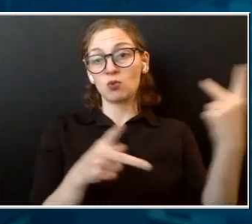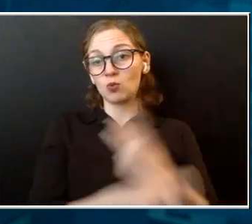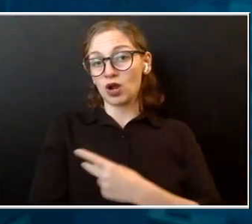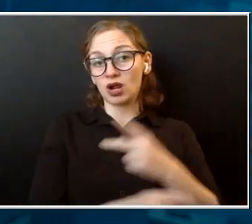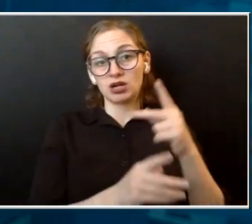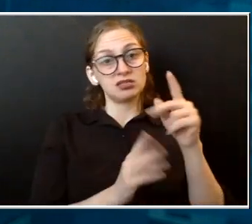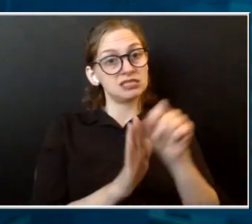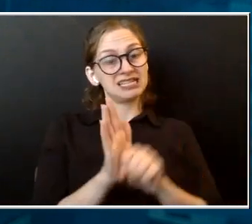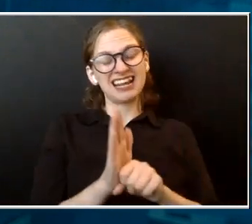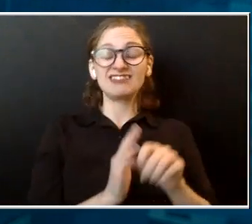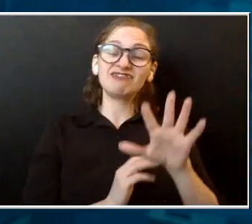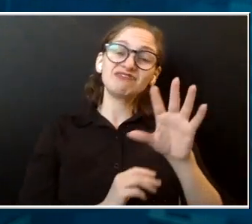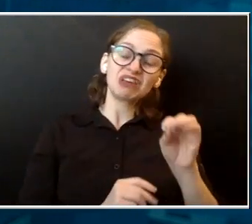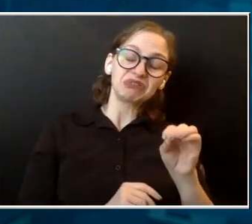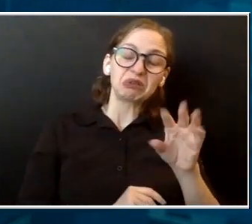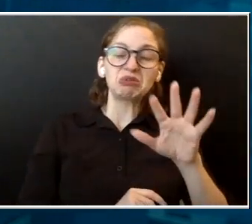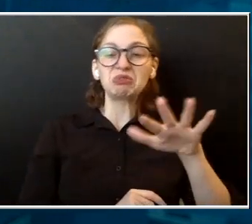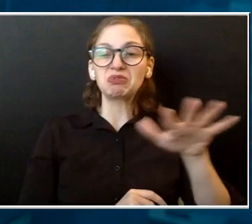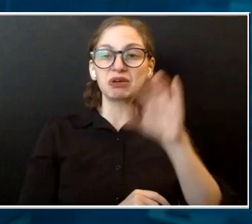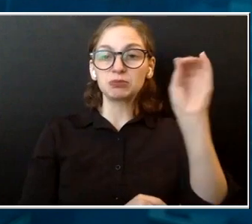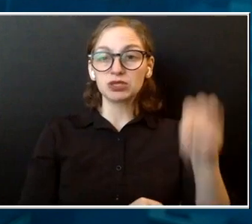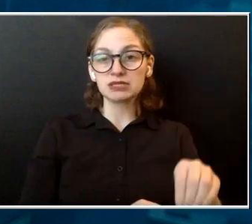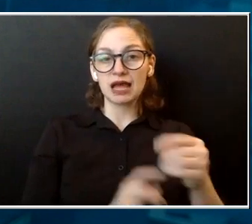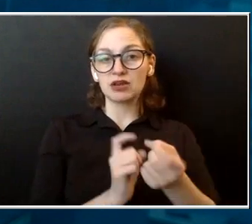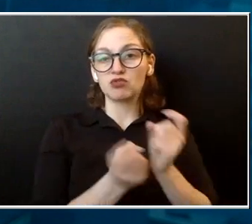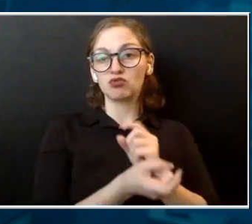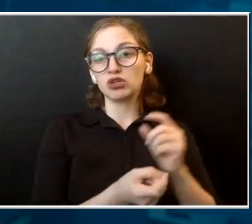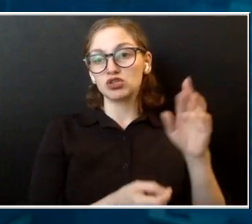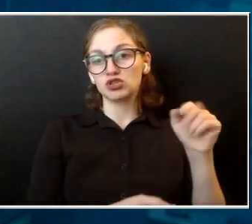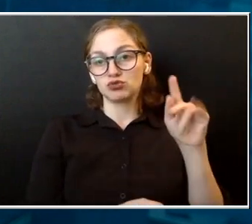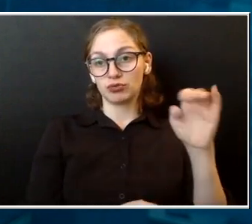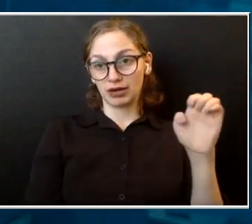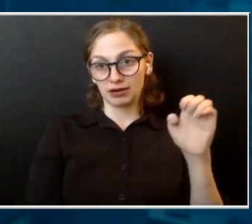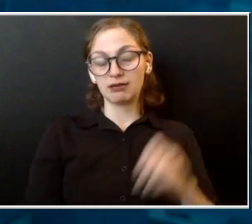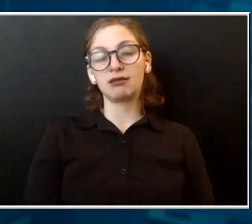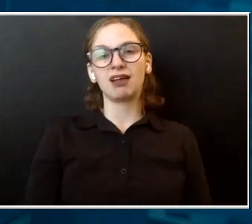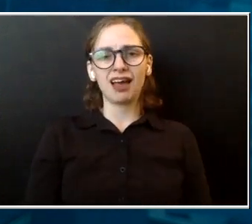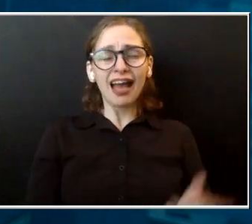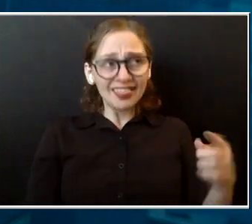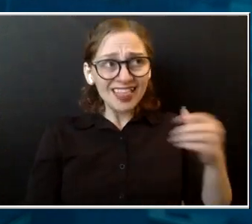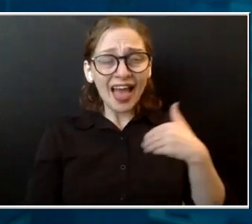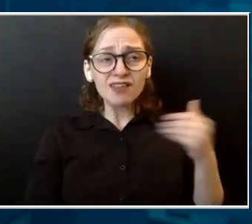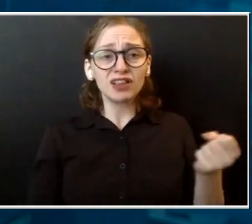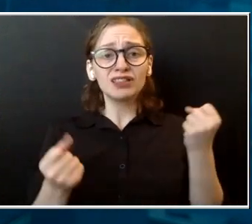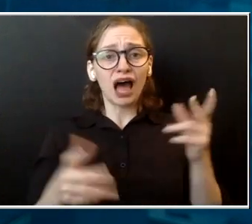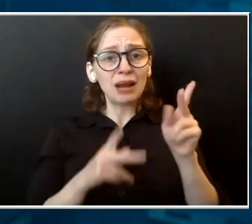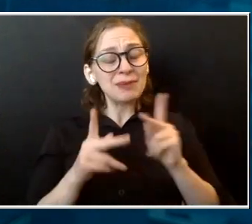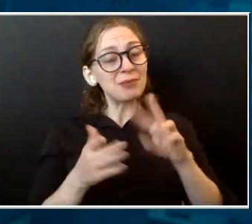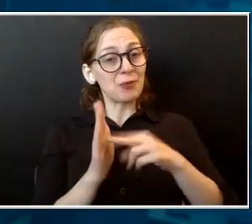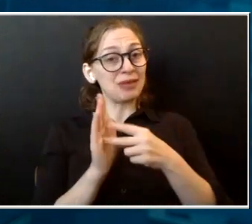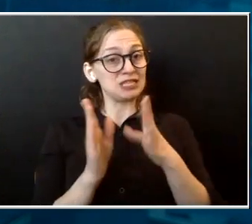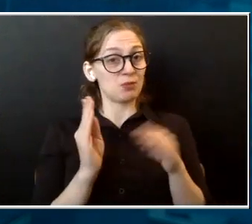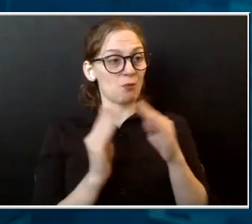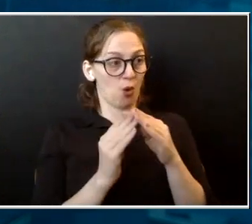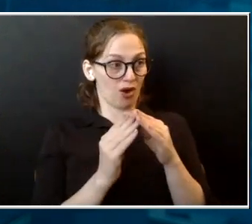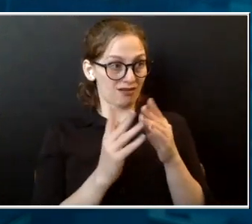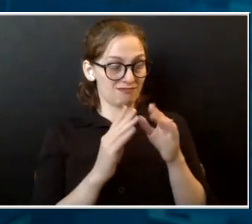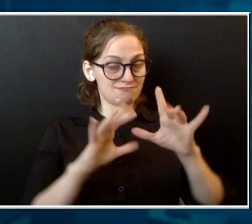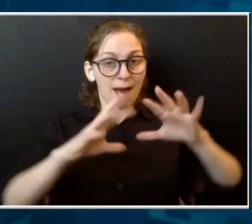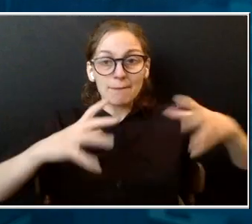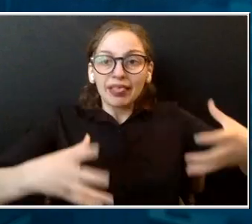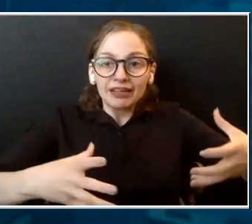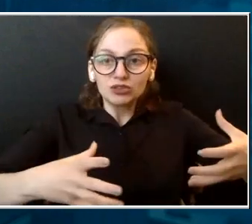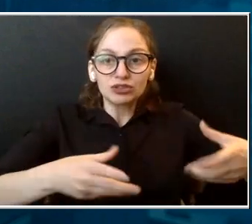conversion rate. And you think about that, I mean, they have a lot of people, so they have a bigger pool, but much more success was done right